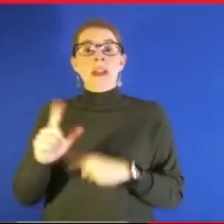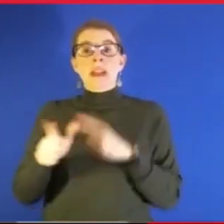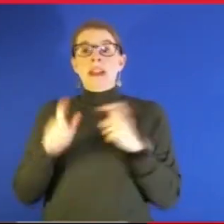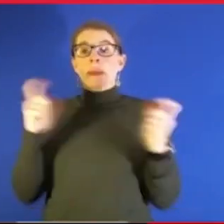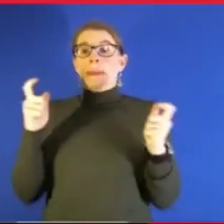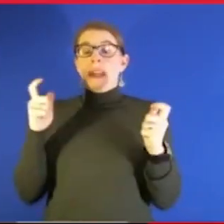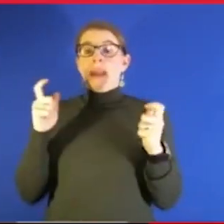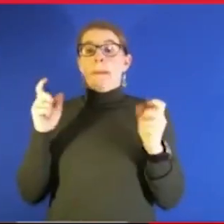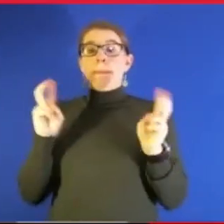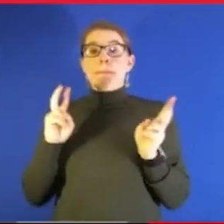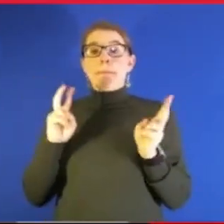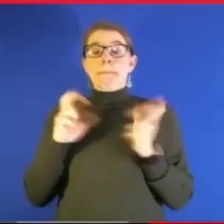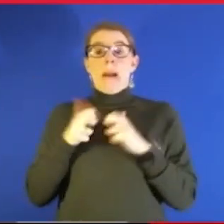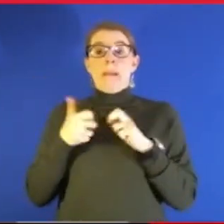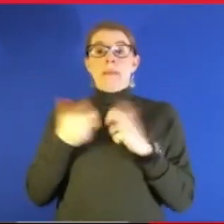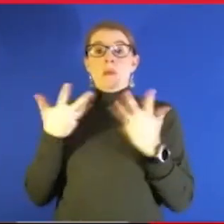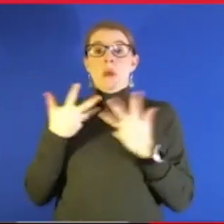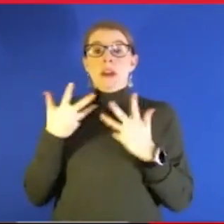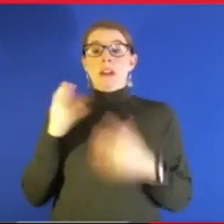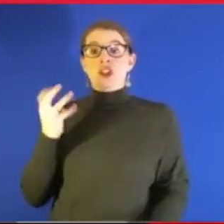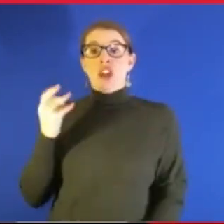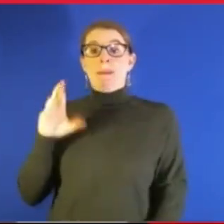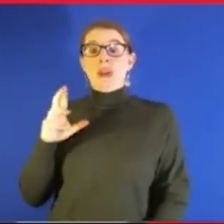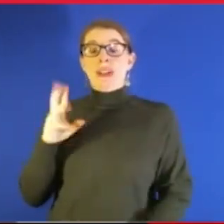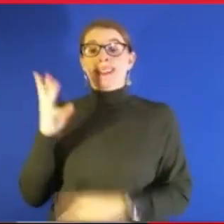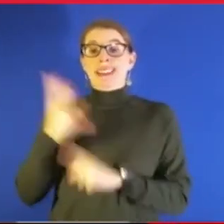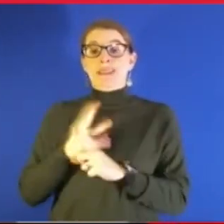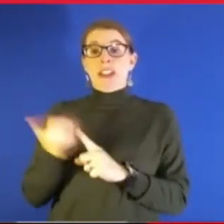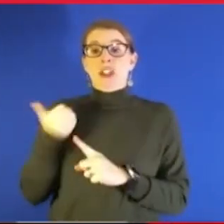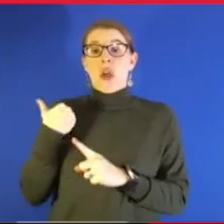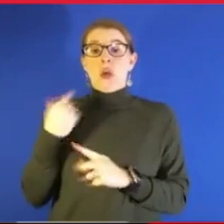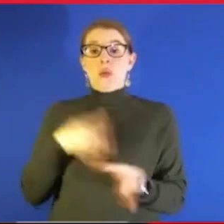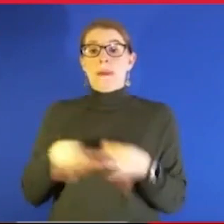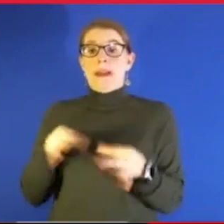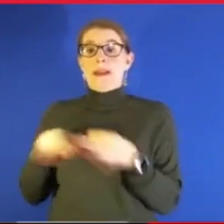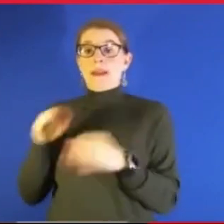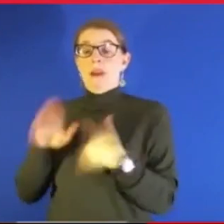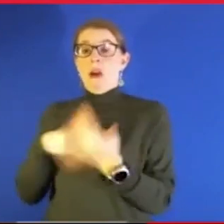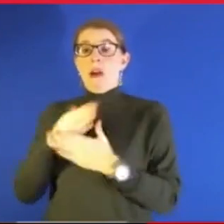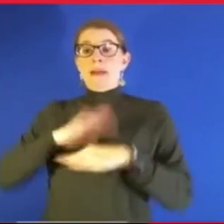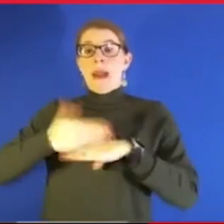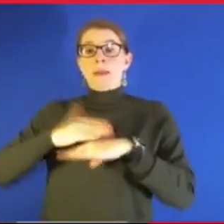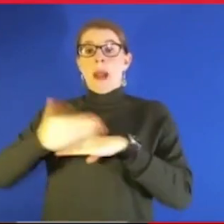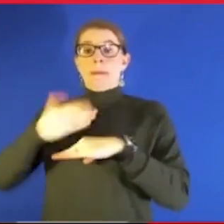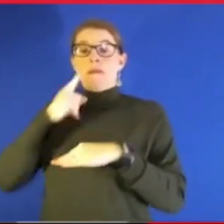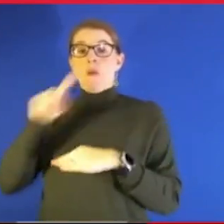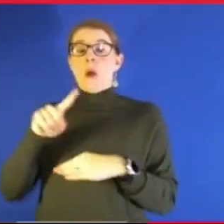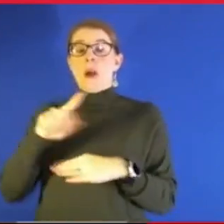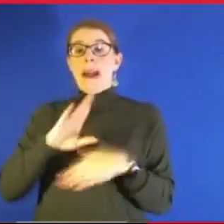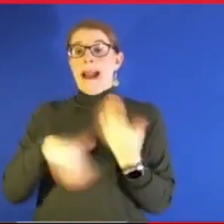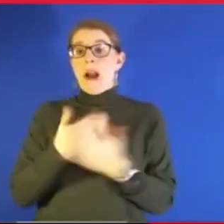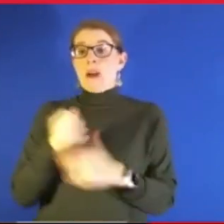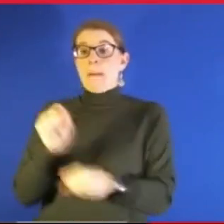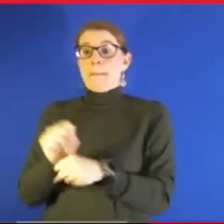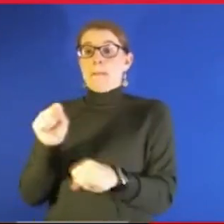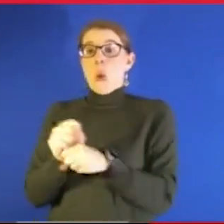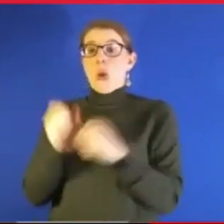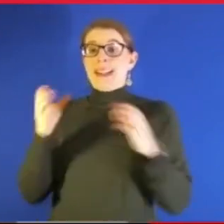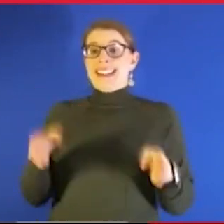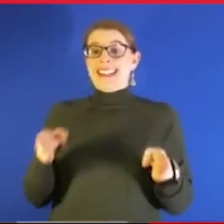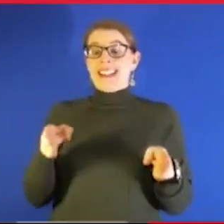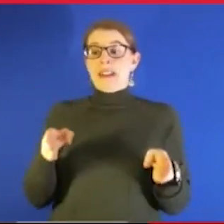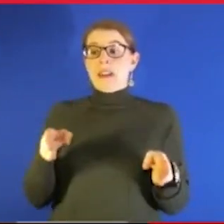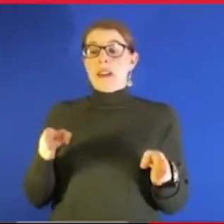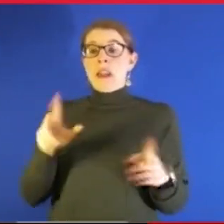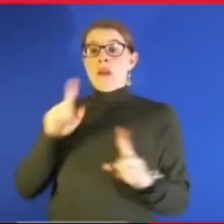personalize it with the chamber. 6 months ago, we were due to replace all of our laptops for our employees. We placed the